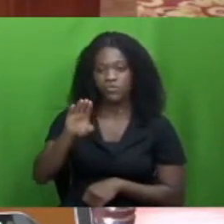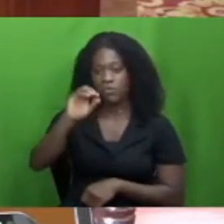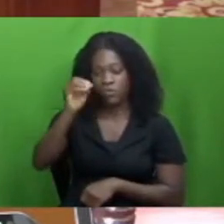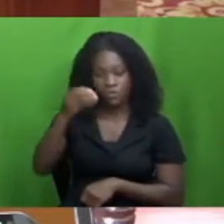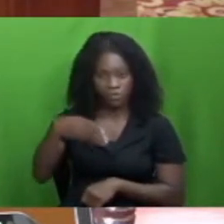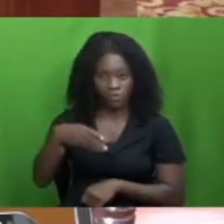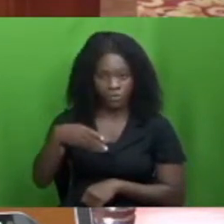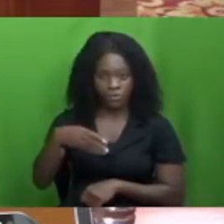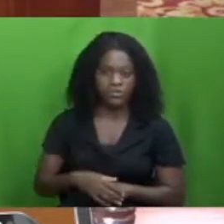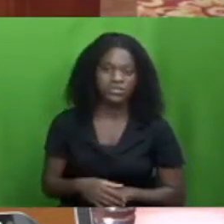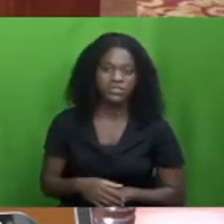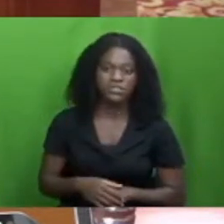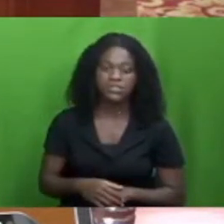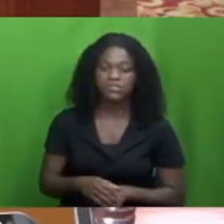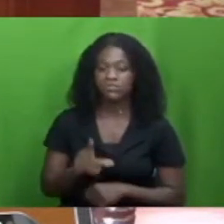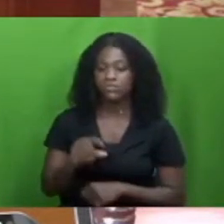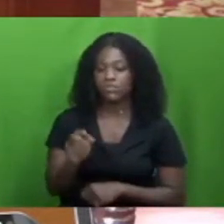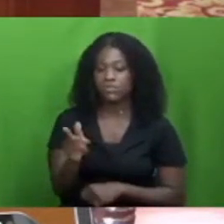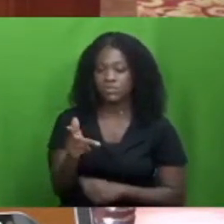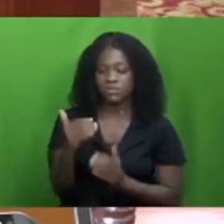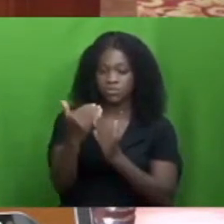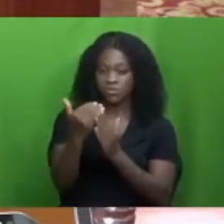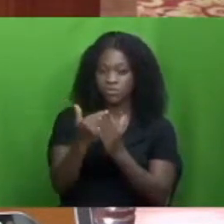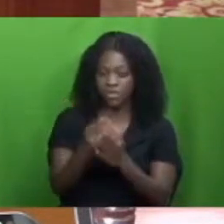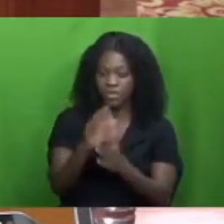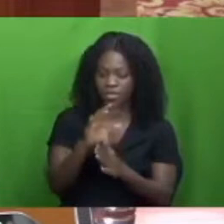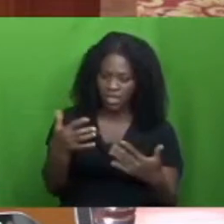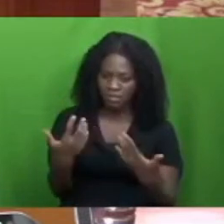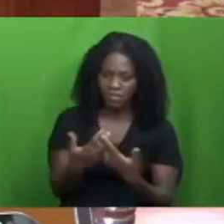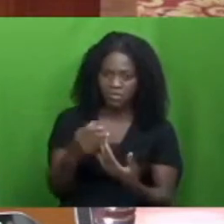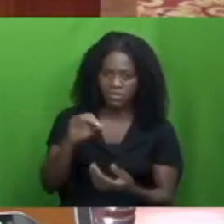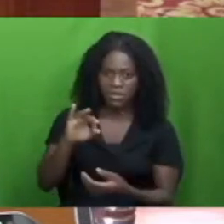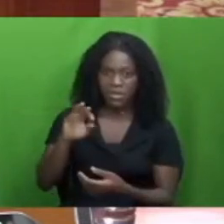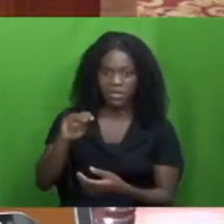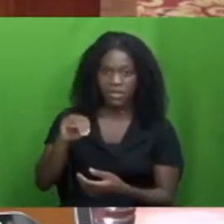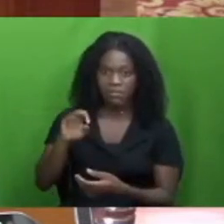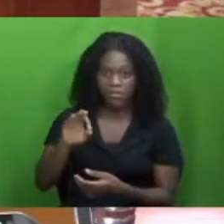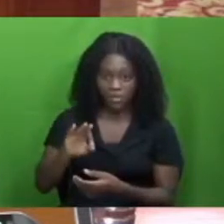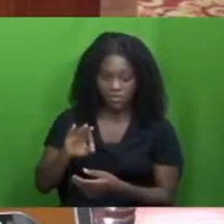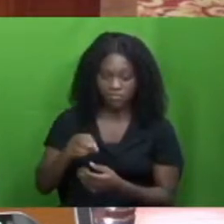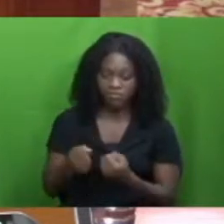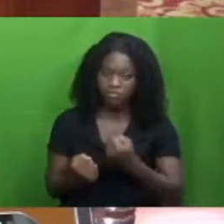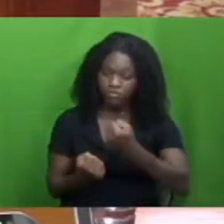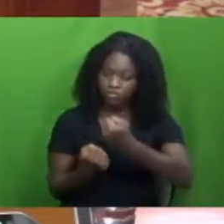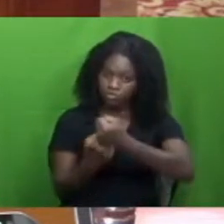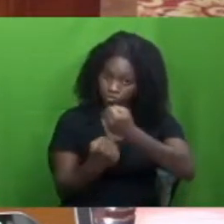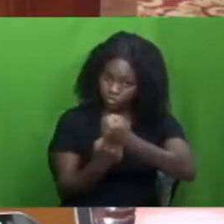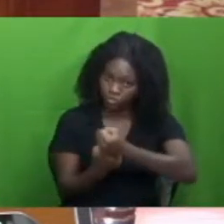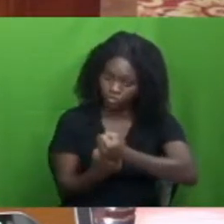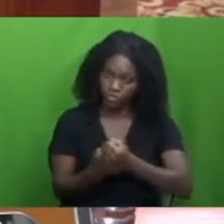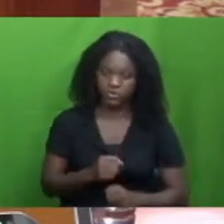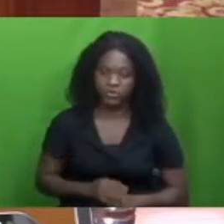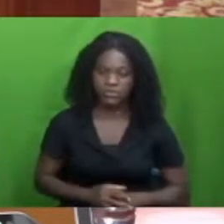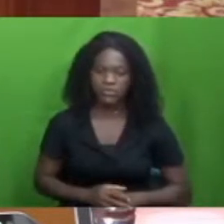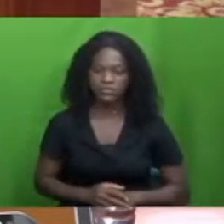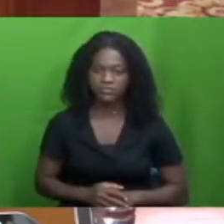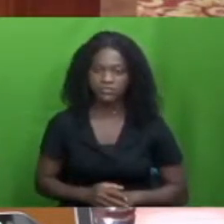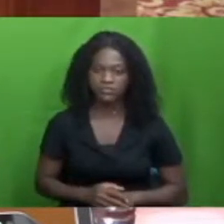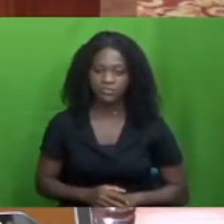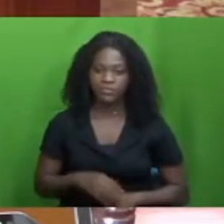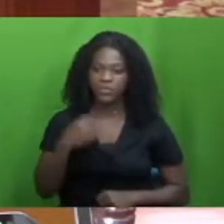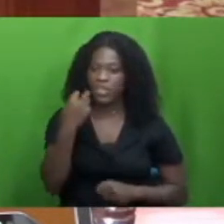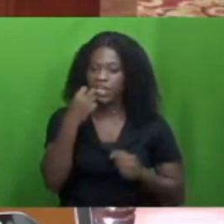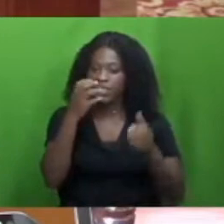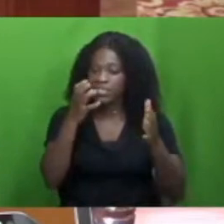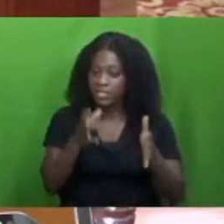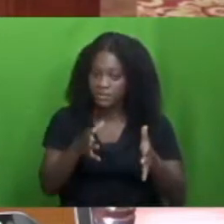set in the 2023 budget. This aligns with the IMF-supported PCPEG fiscal consolidation path. Mr. Speaker,